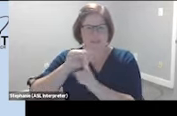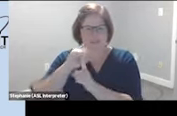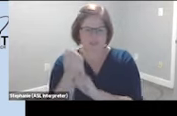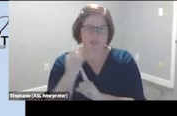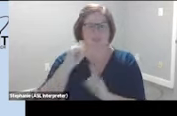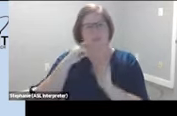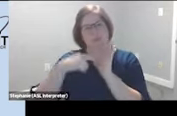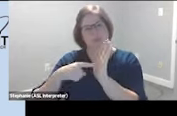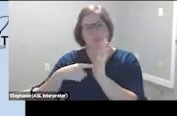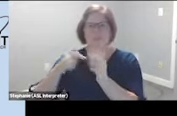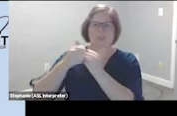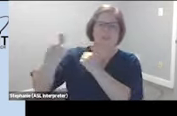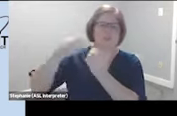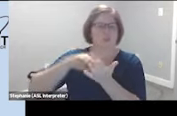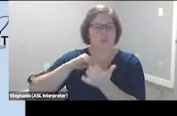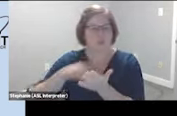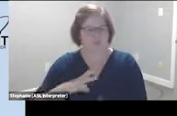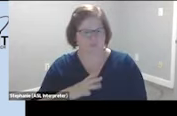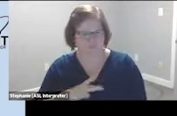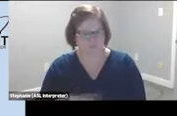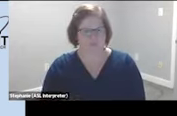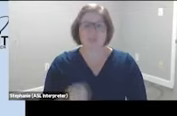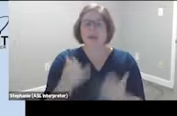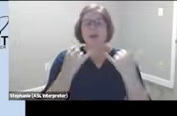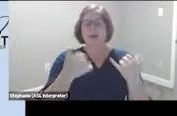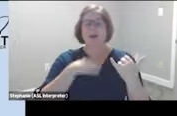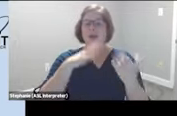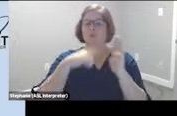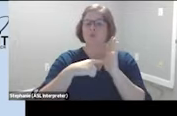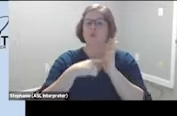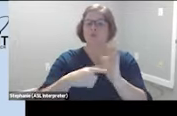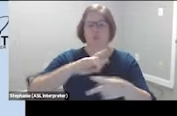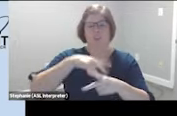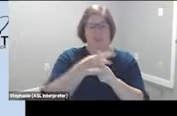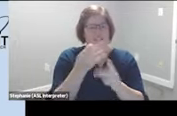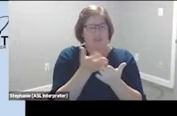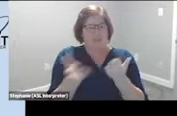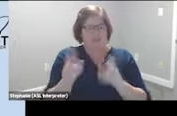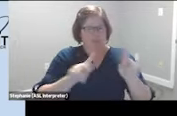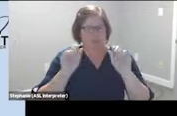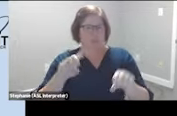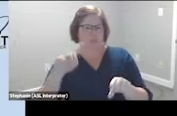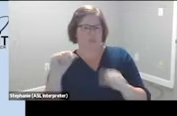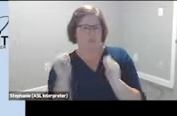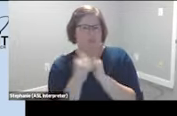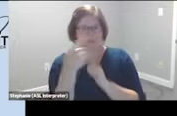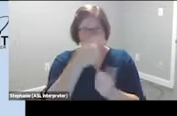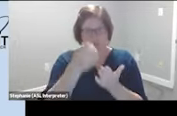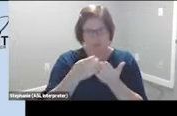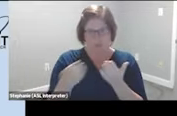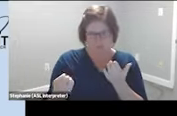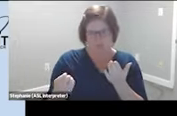we have seen people do, and this is only a sampling of the examples. There is actually a